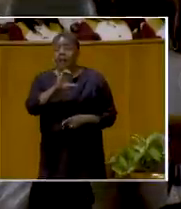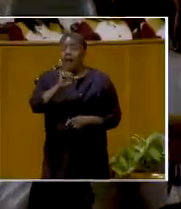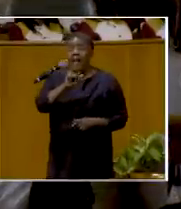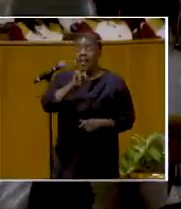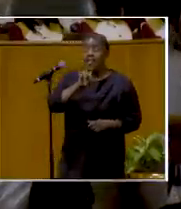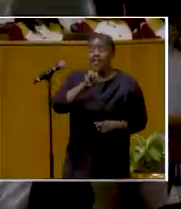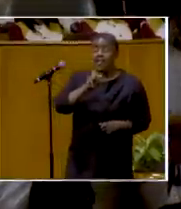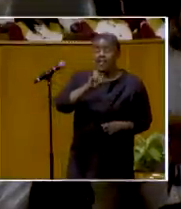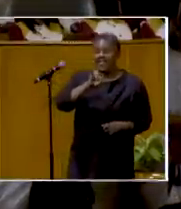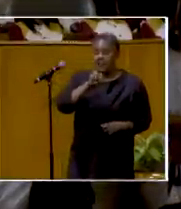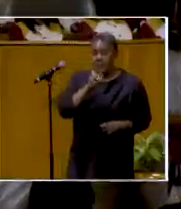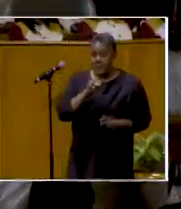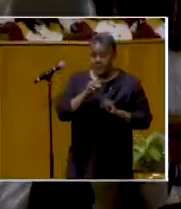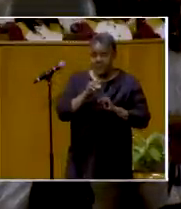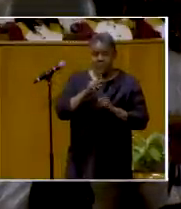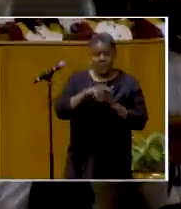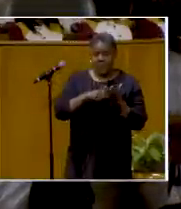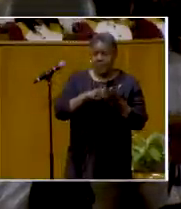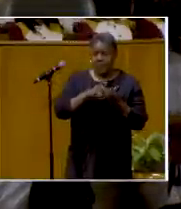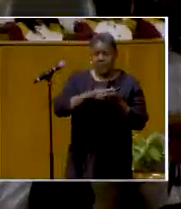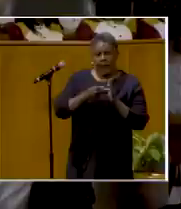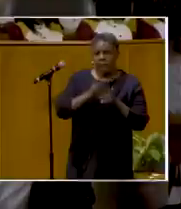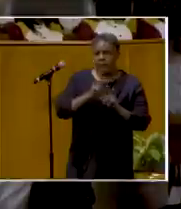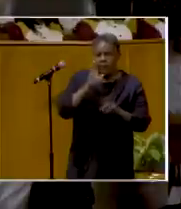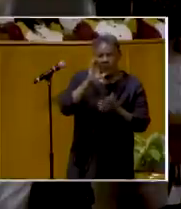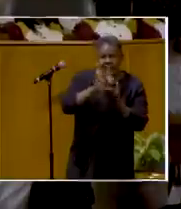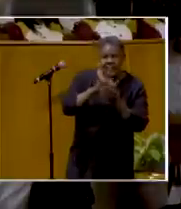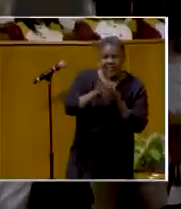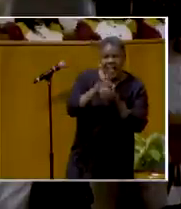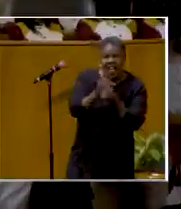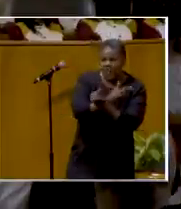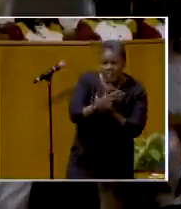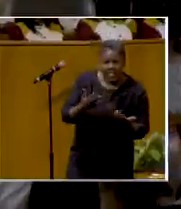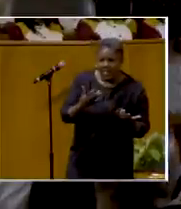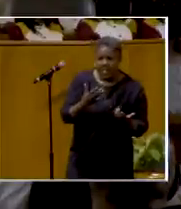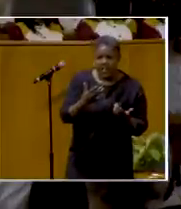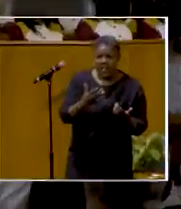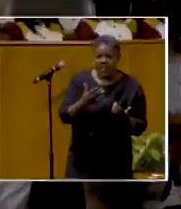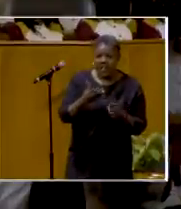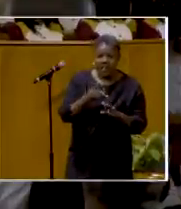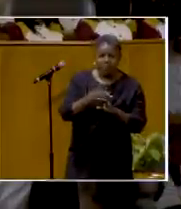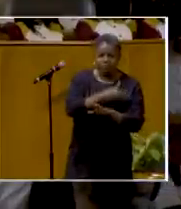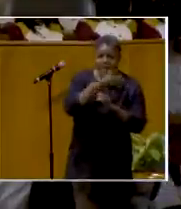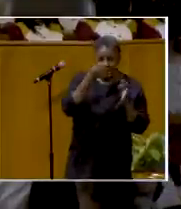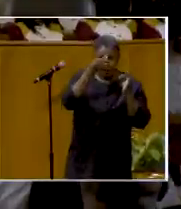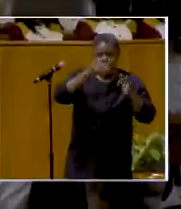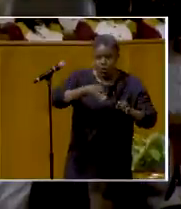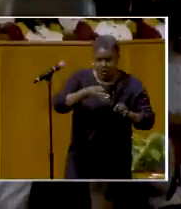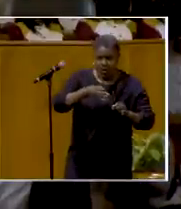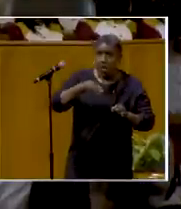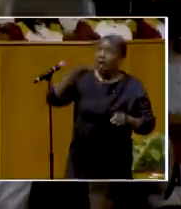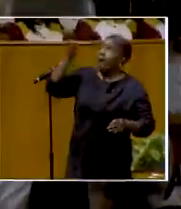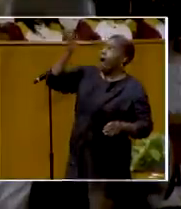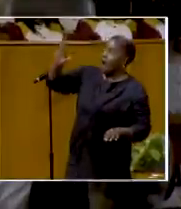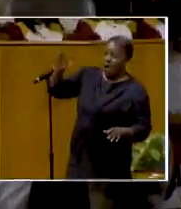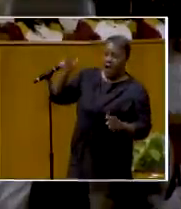Calvinism believes that everything is predetermined by God.